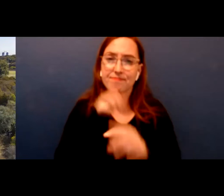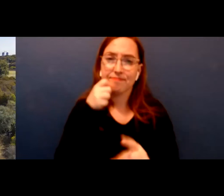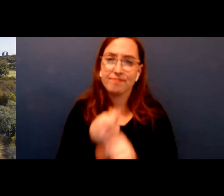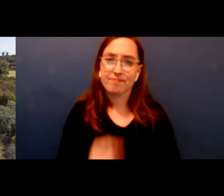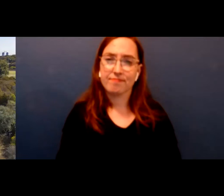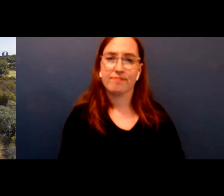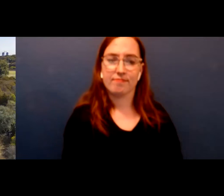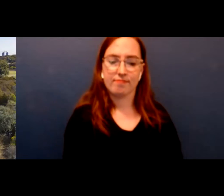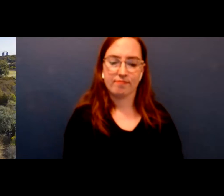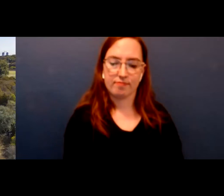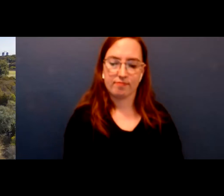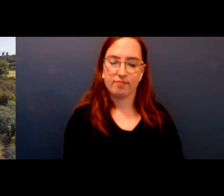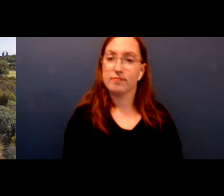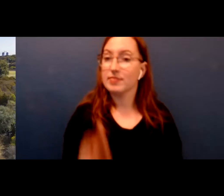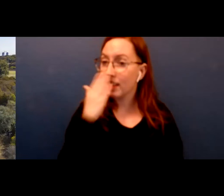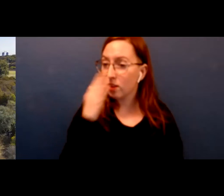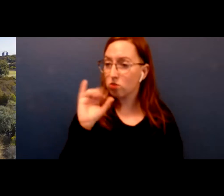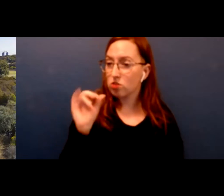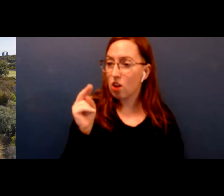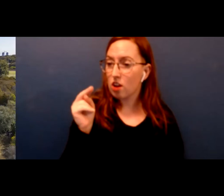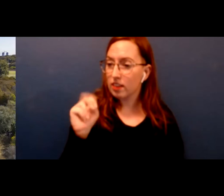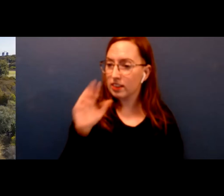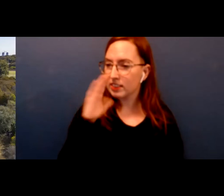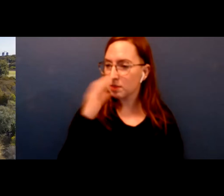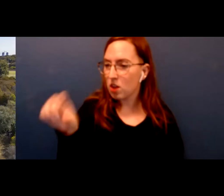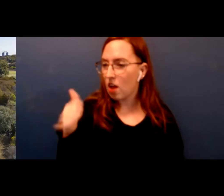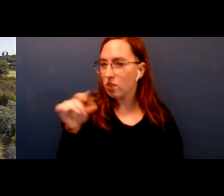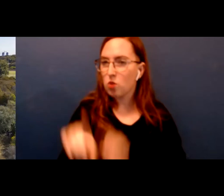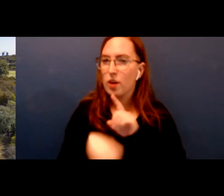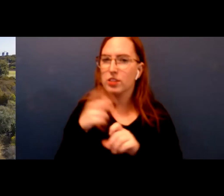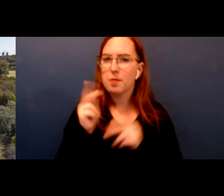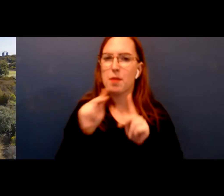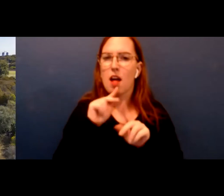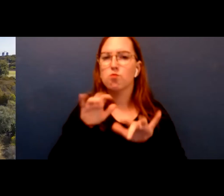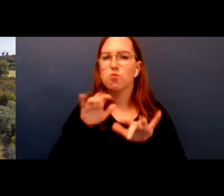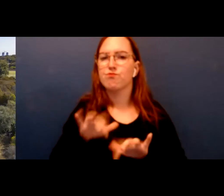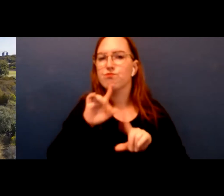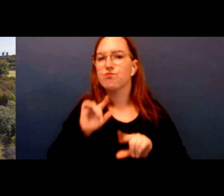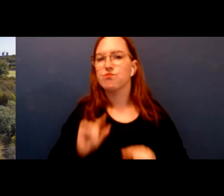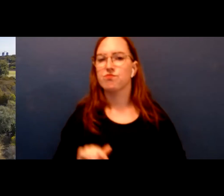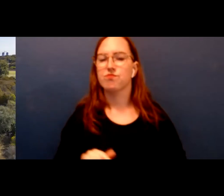Thanks, Jonathan. It looks like some of the other questions are getting answered as we continue.